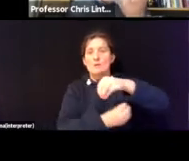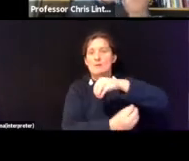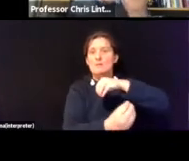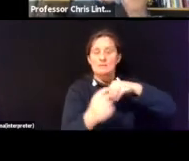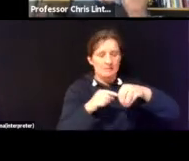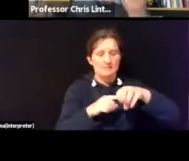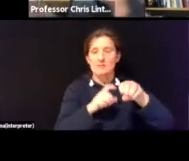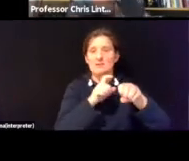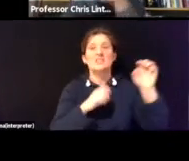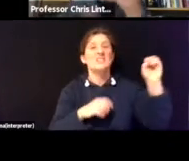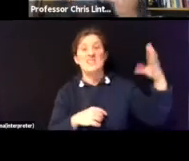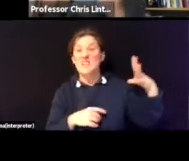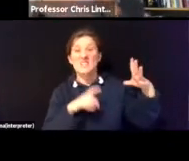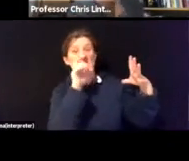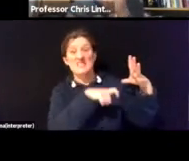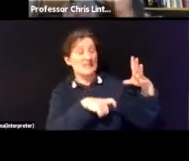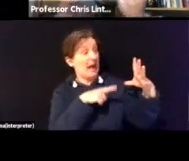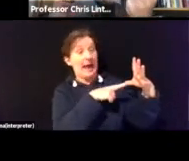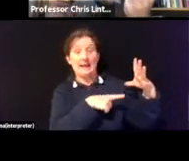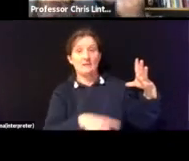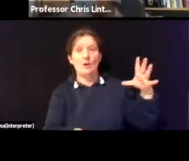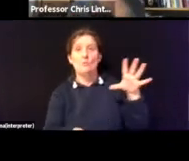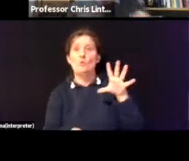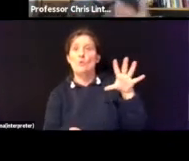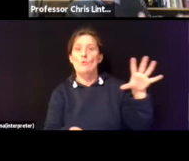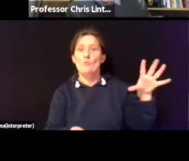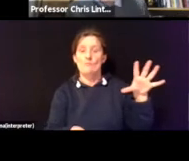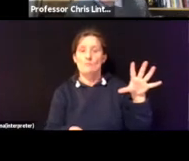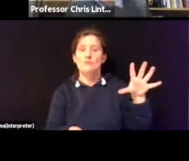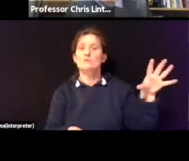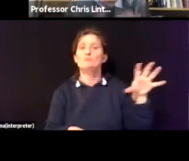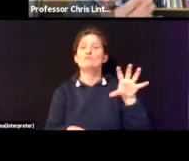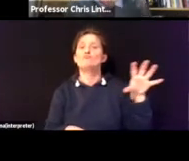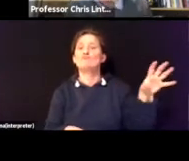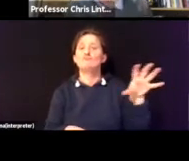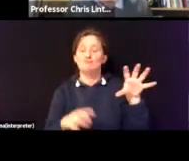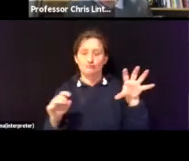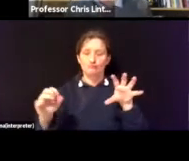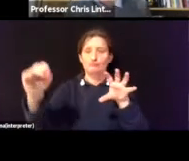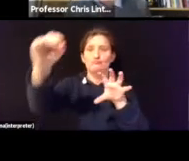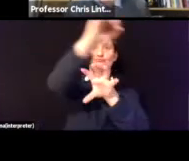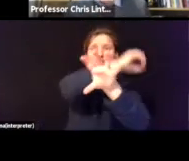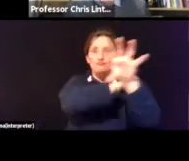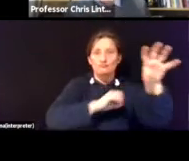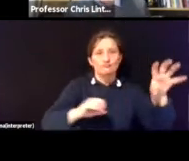stays static and Jupiter and the rest of the planets whiz around it. The sun wobbles too, and that's what's being shown in an exaggerated fashion in this